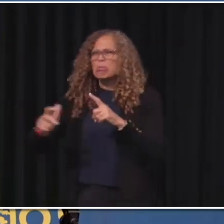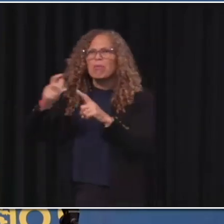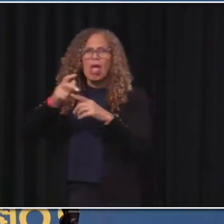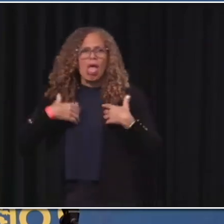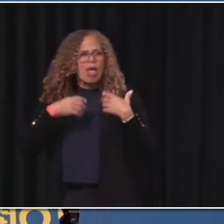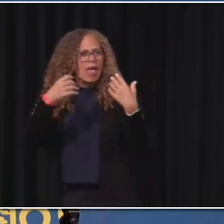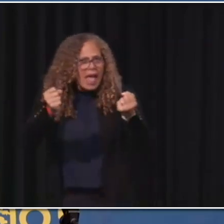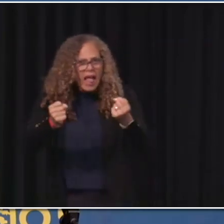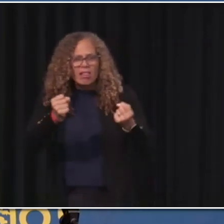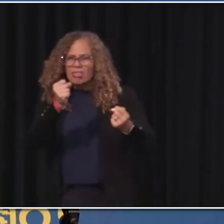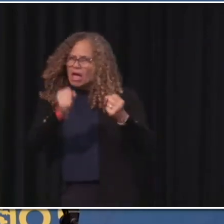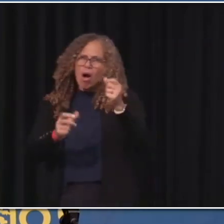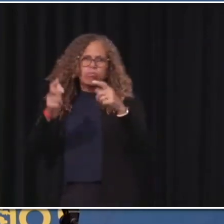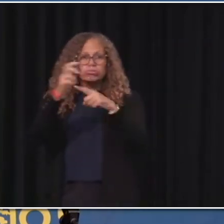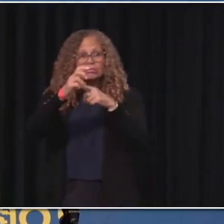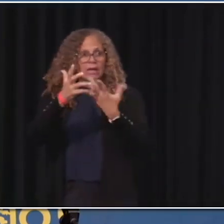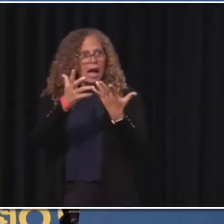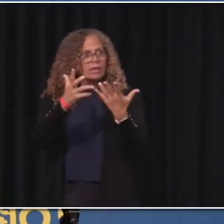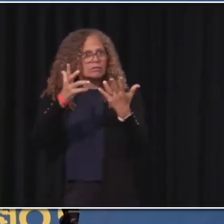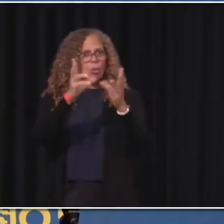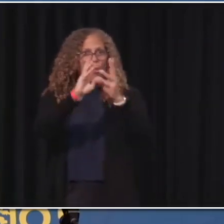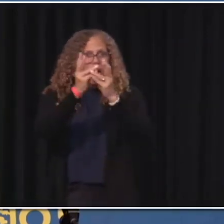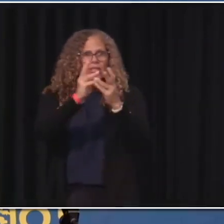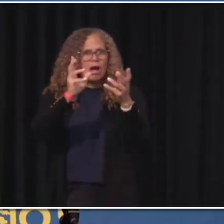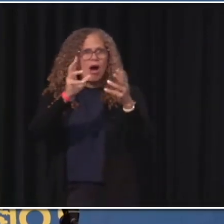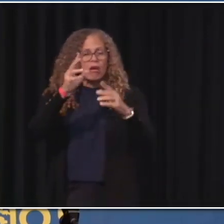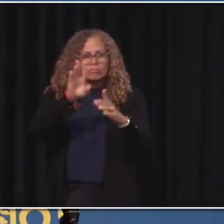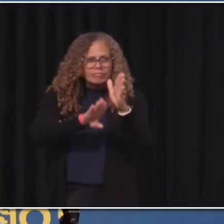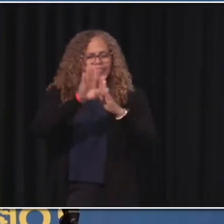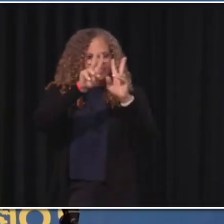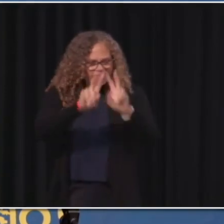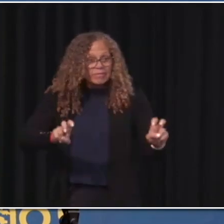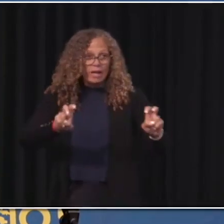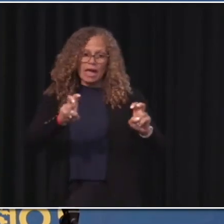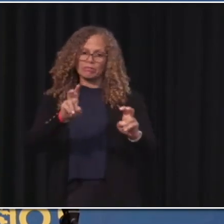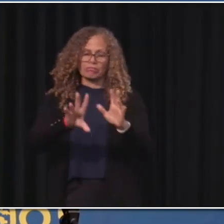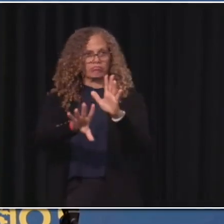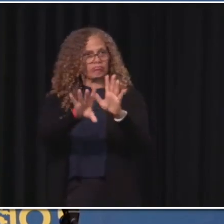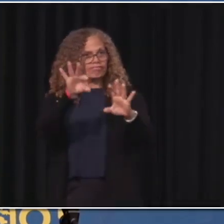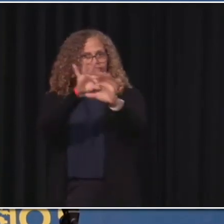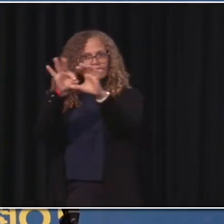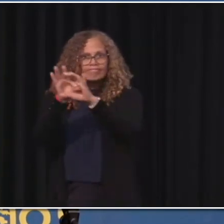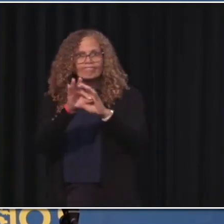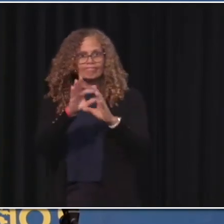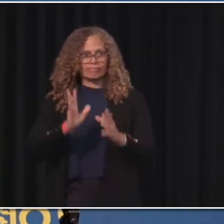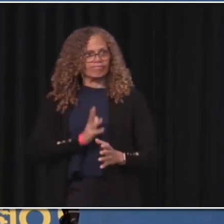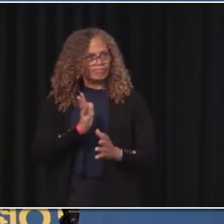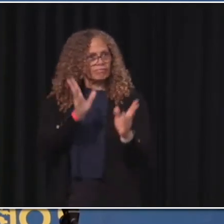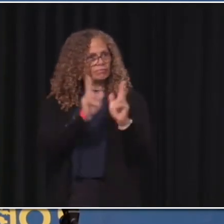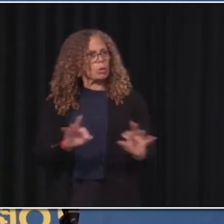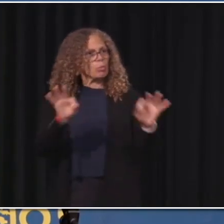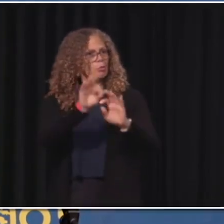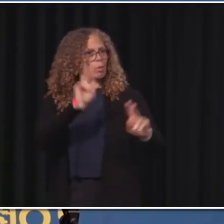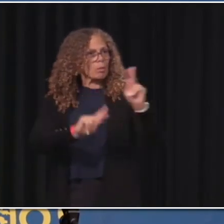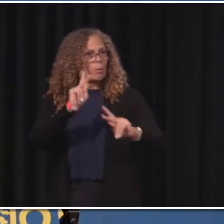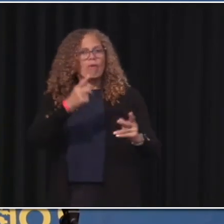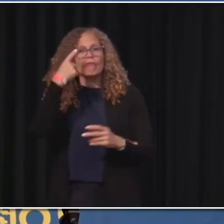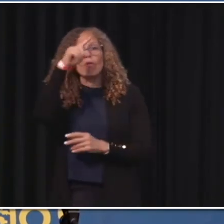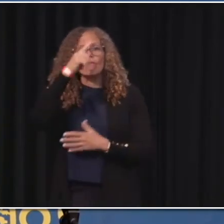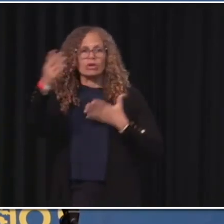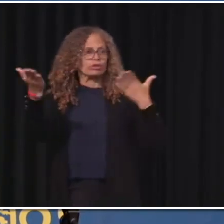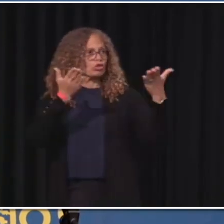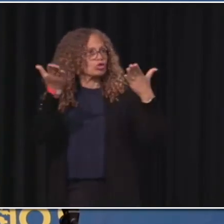climate advocates, and of course, our elected officials who are working every day to serve our